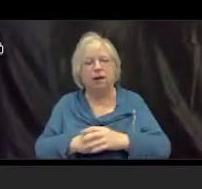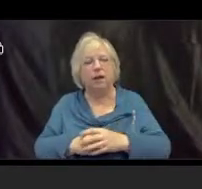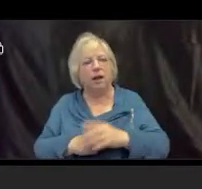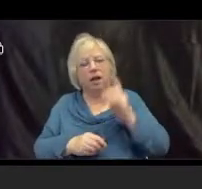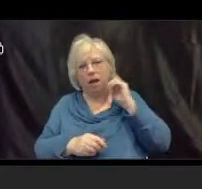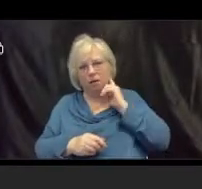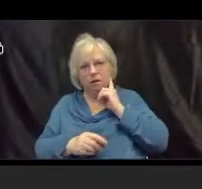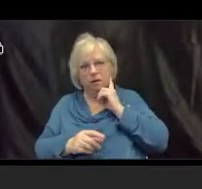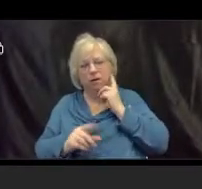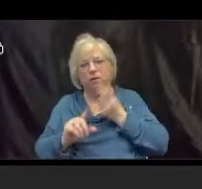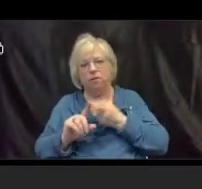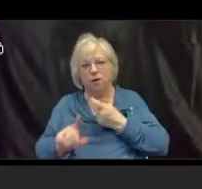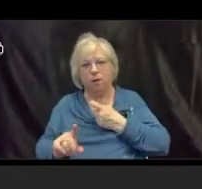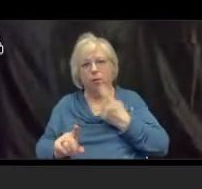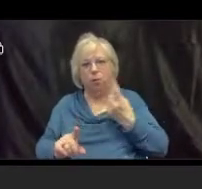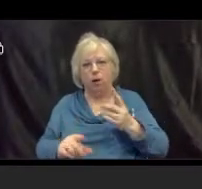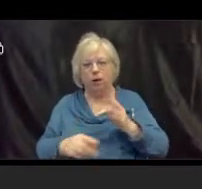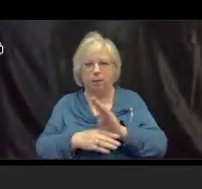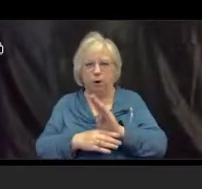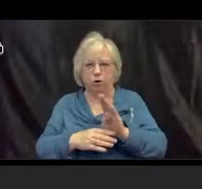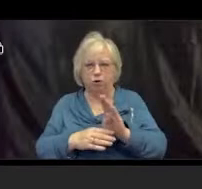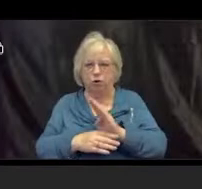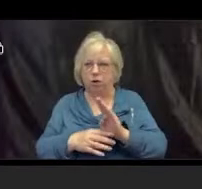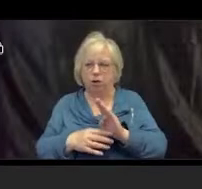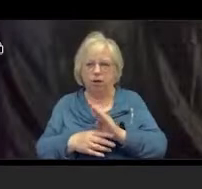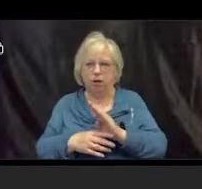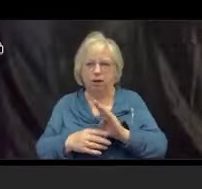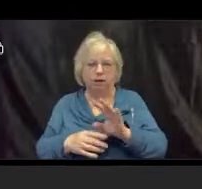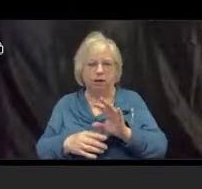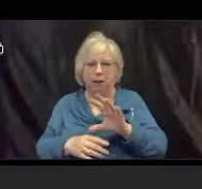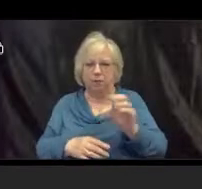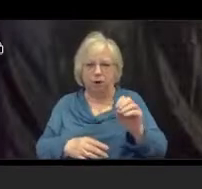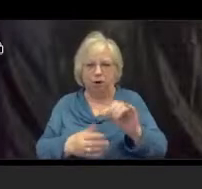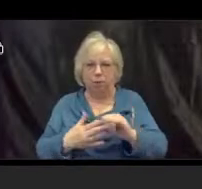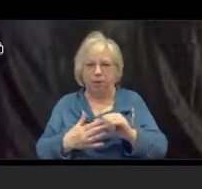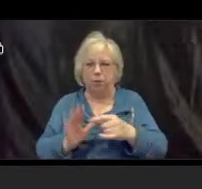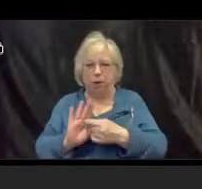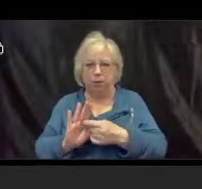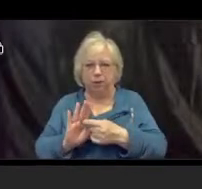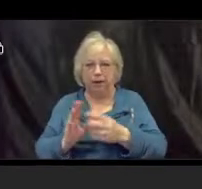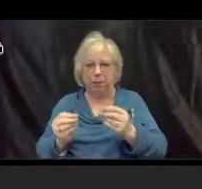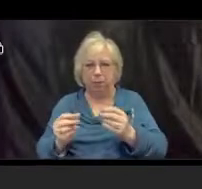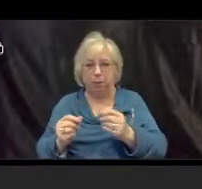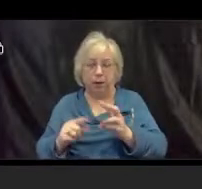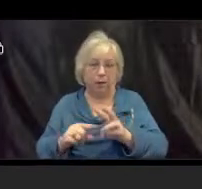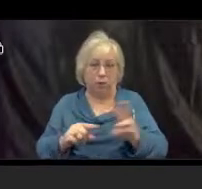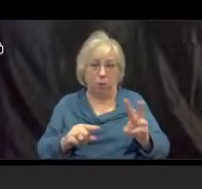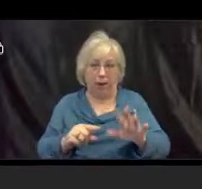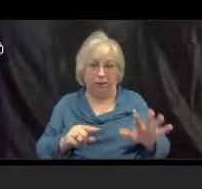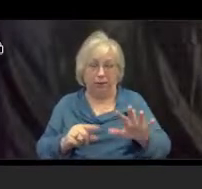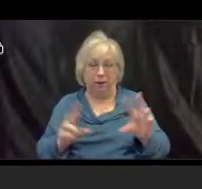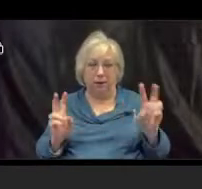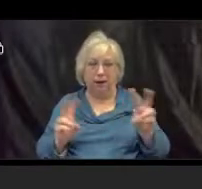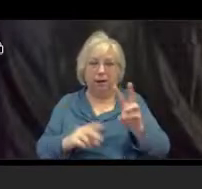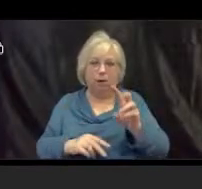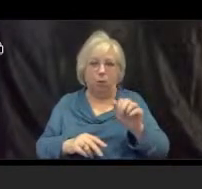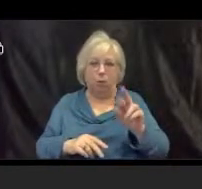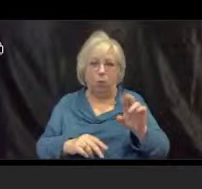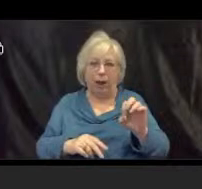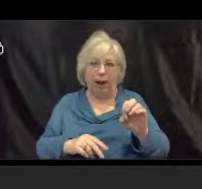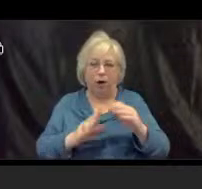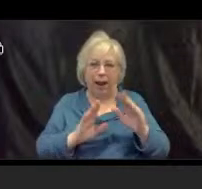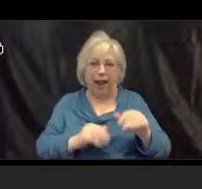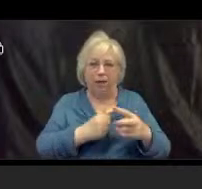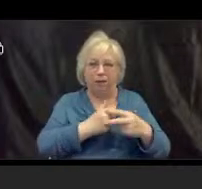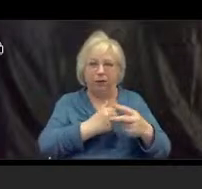hear from a commercial firm that represents the property to the west, which is warehouse property, and